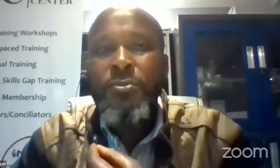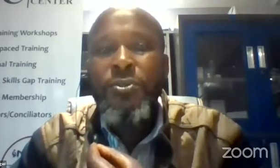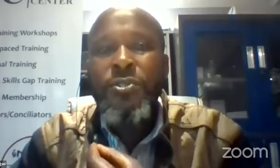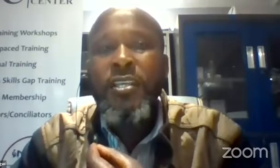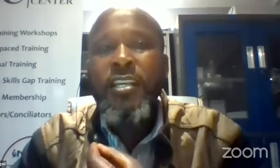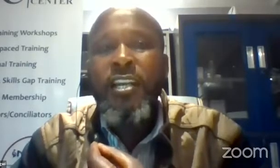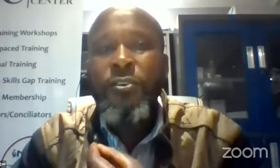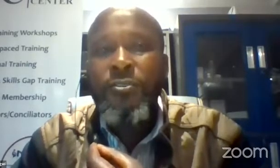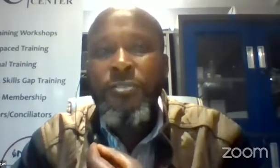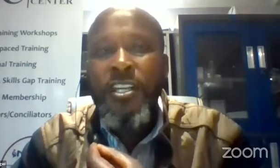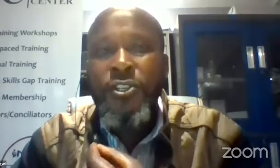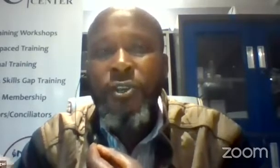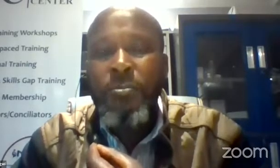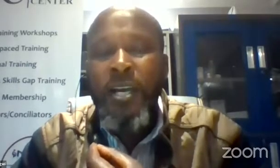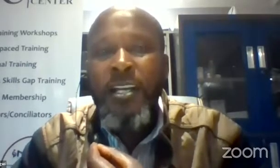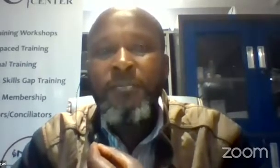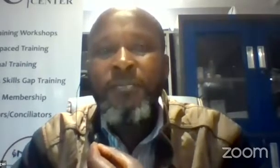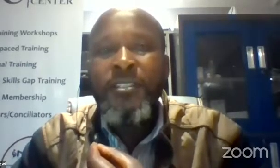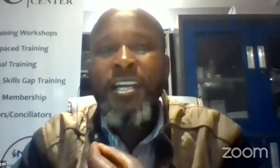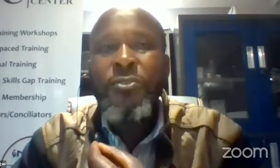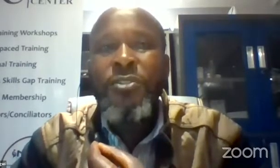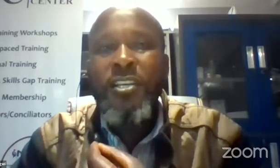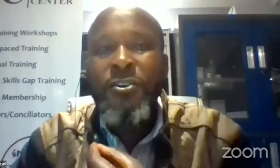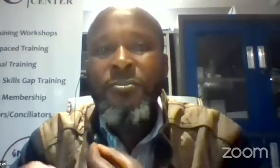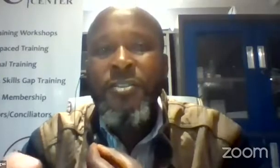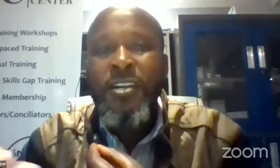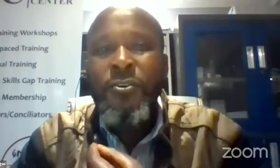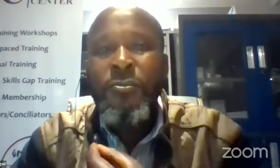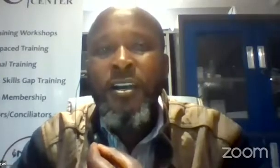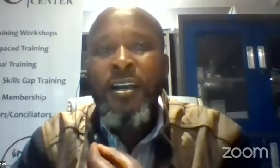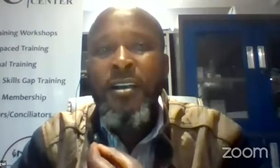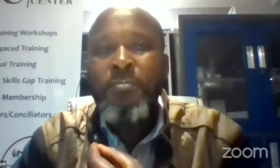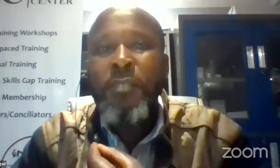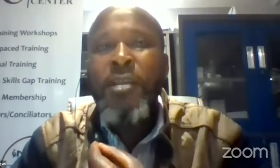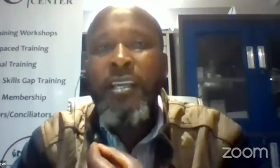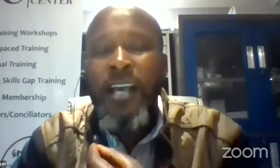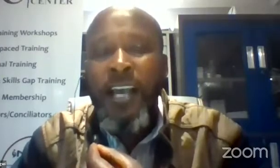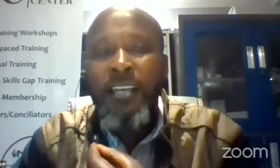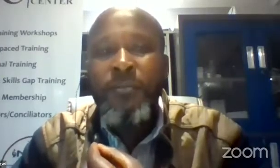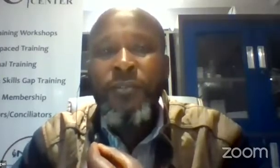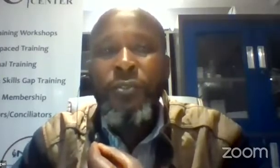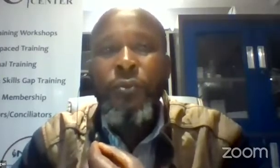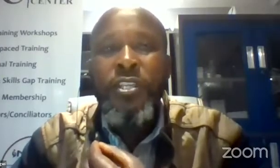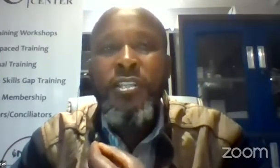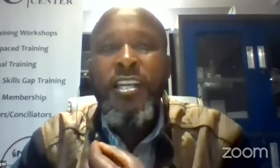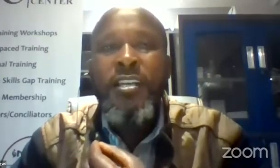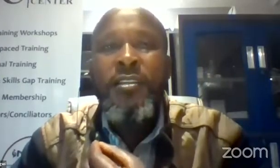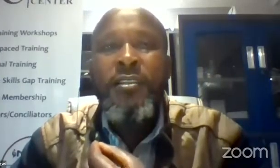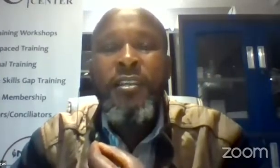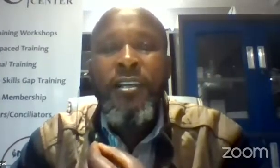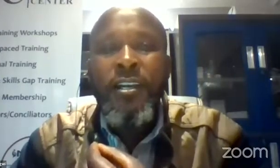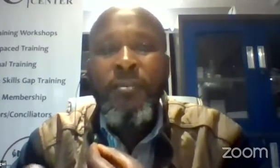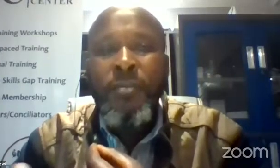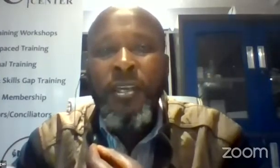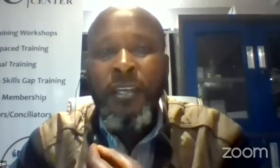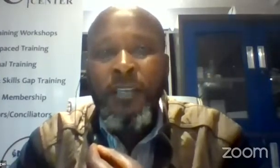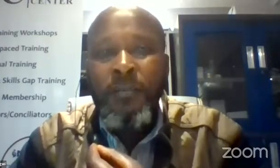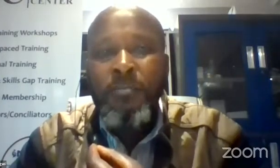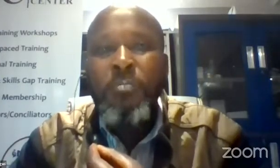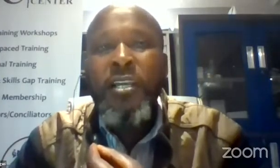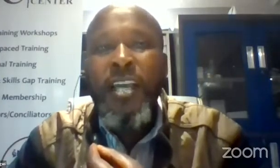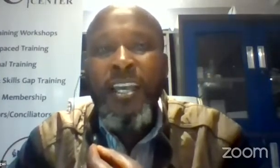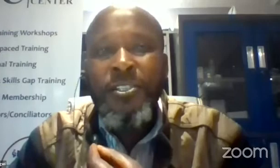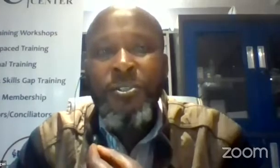your disputes in a confidential manner outside of the public eye, which then